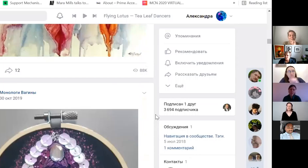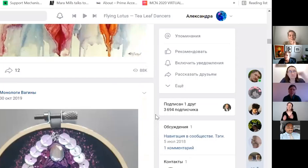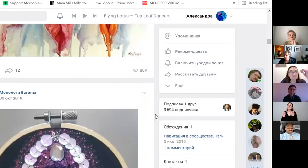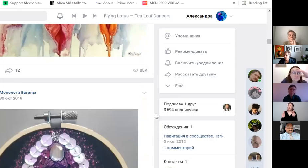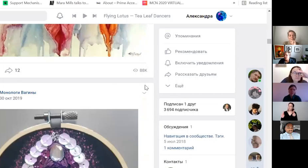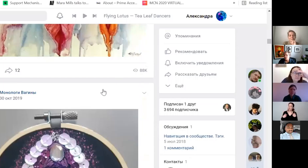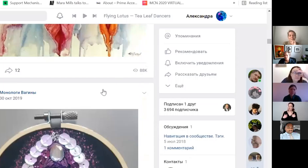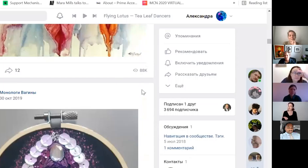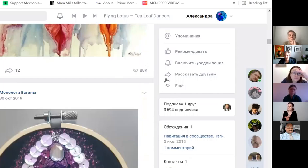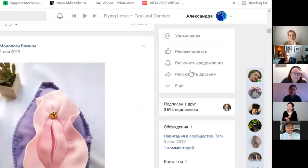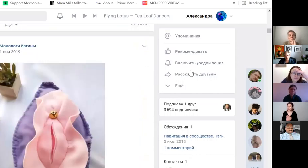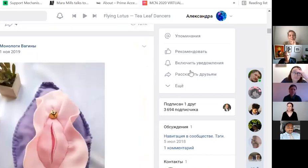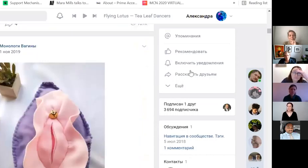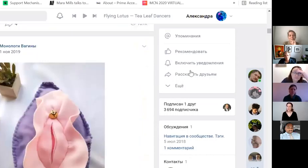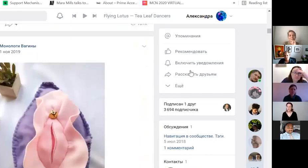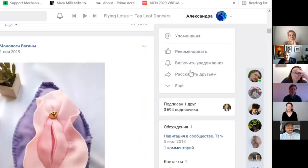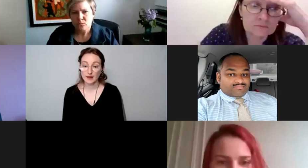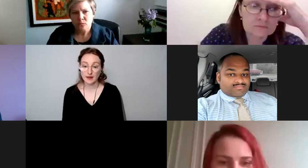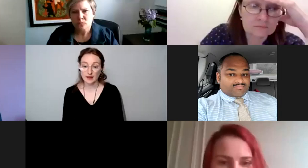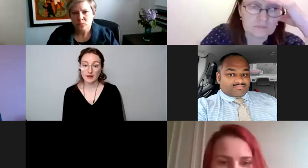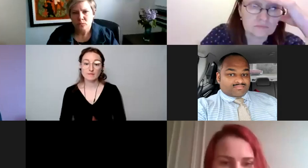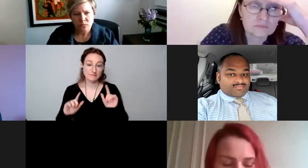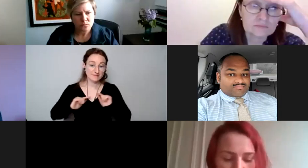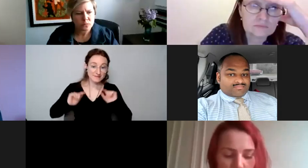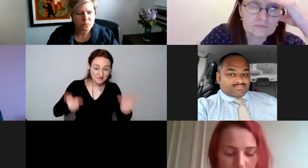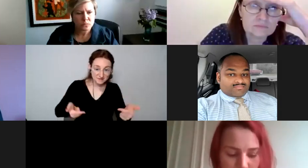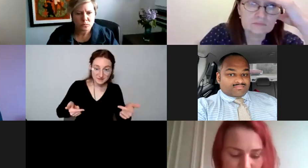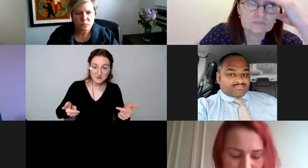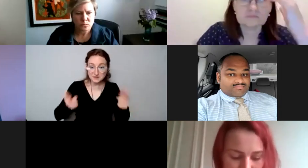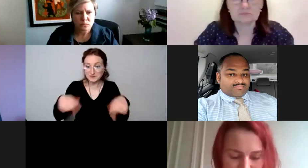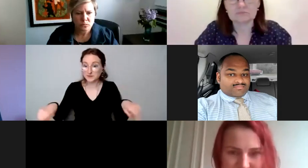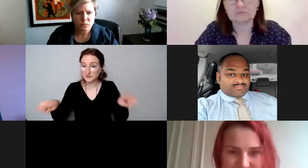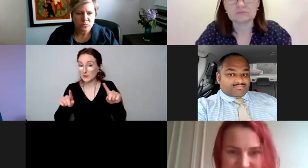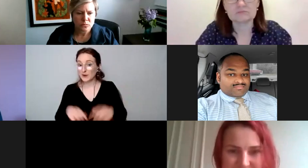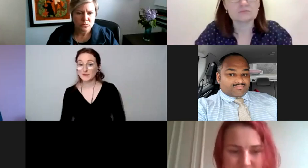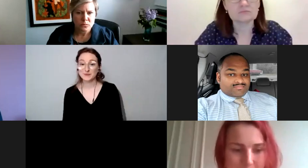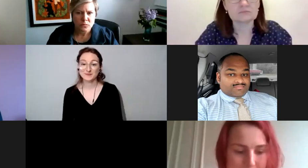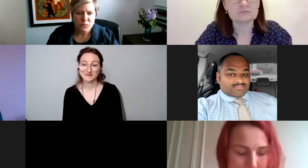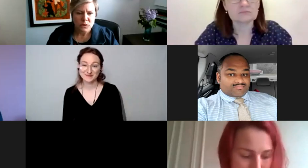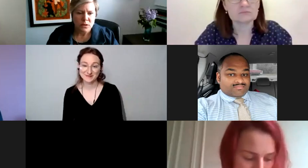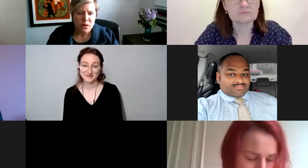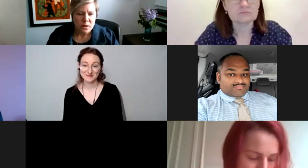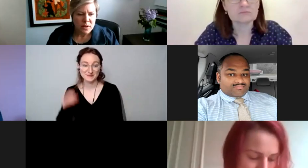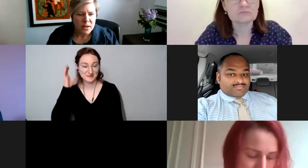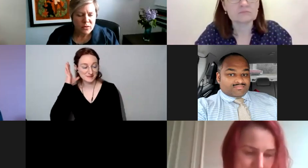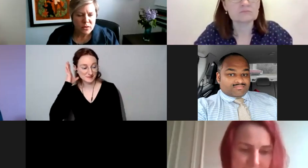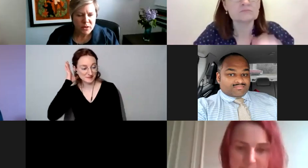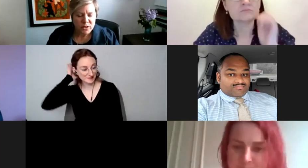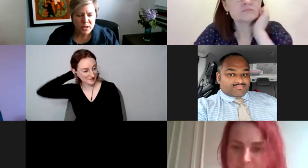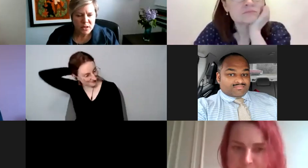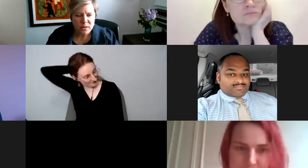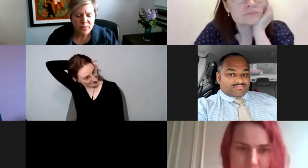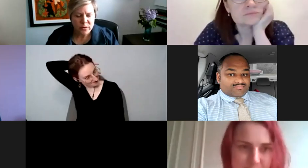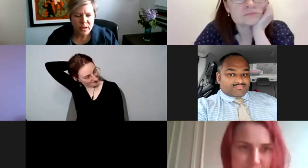to give you guys also a chance to talk. Thank you so